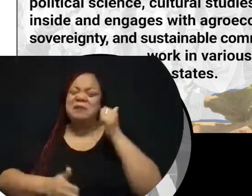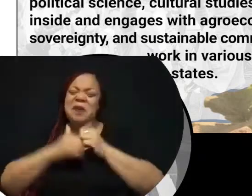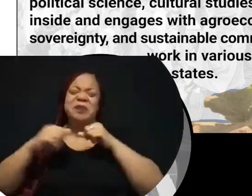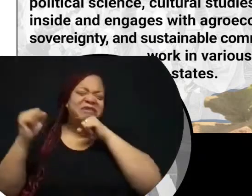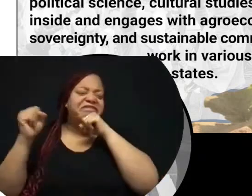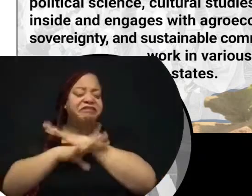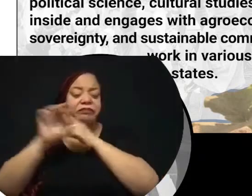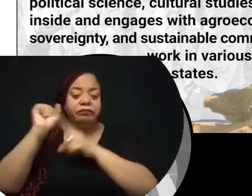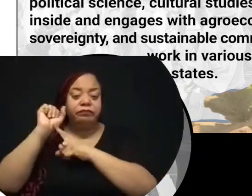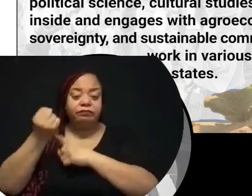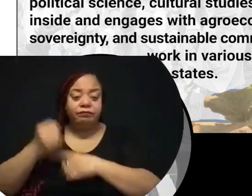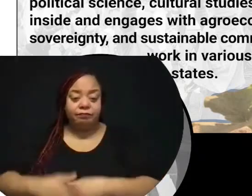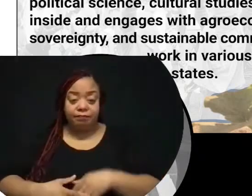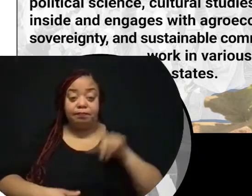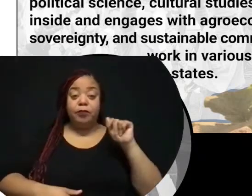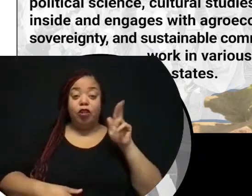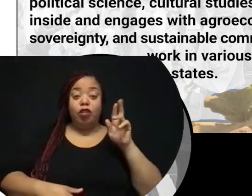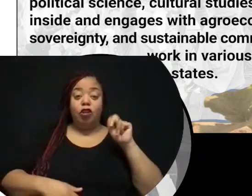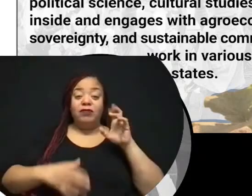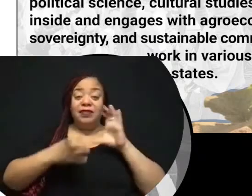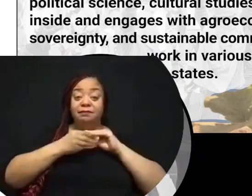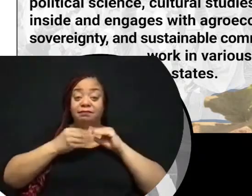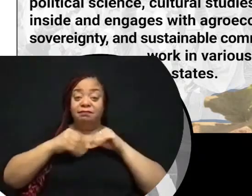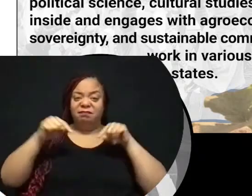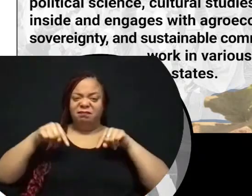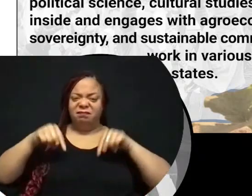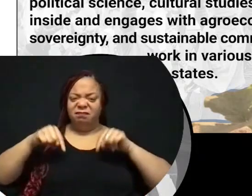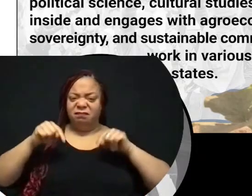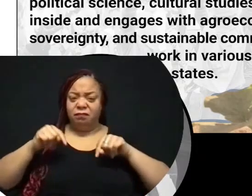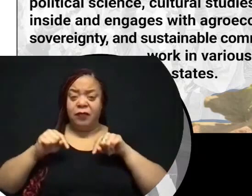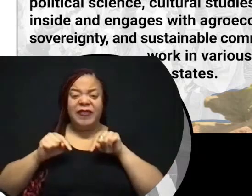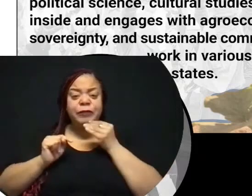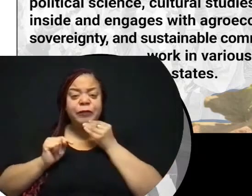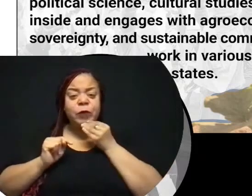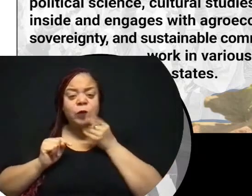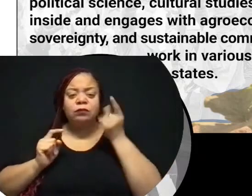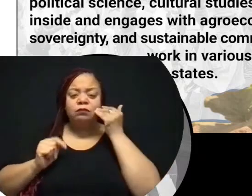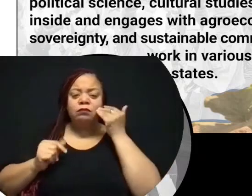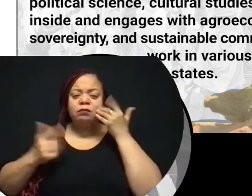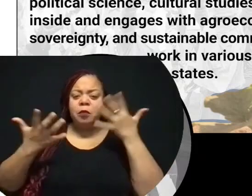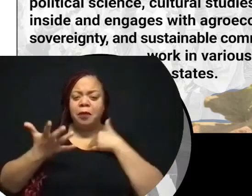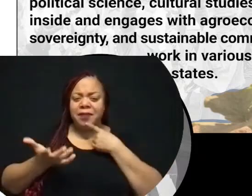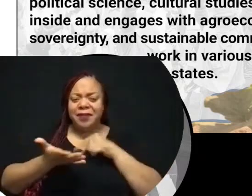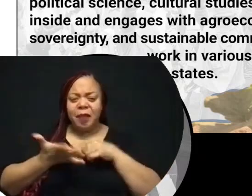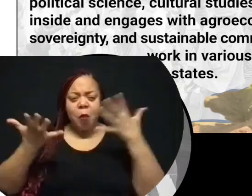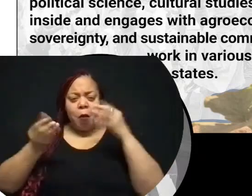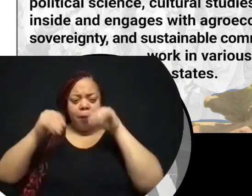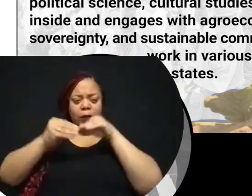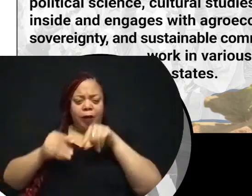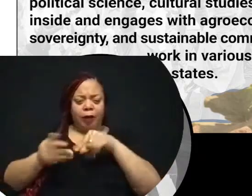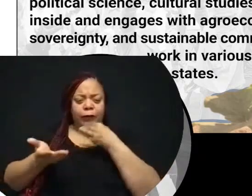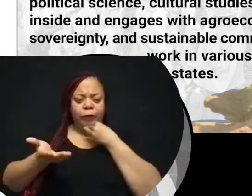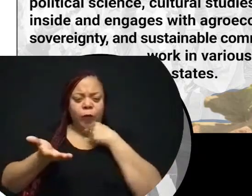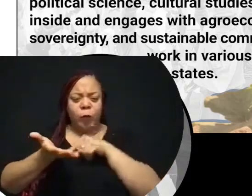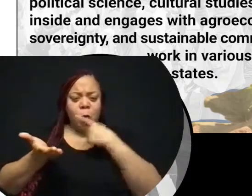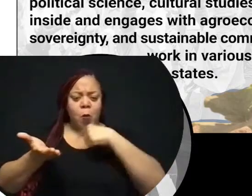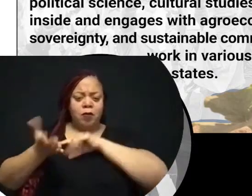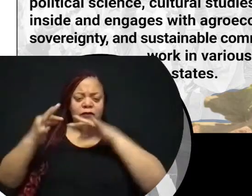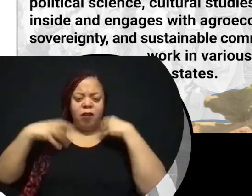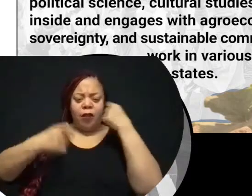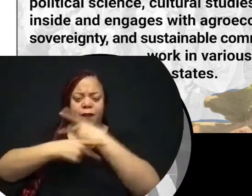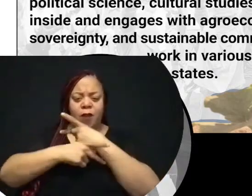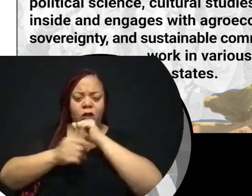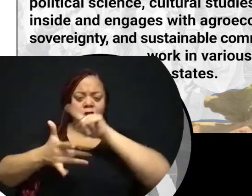fear that we won't make it home, and that's something that, as an organizer like myself,